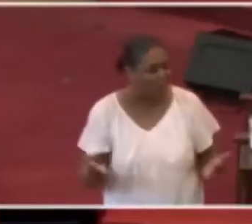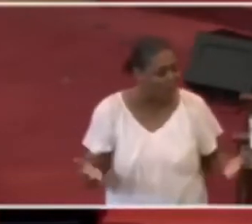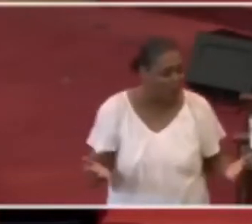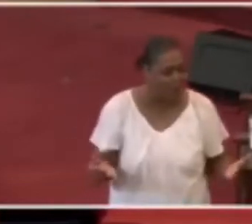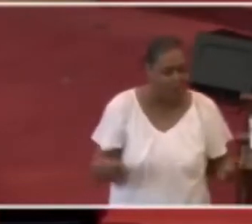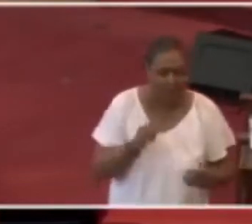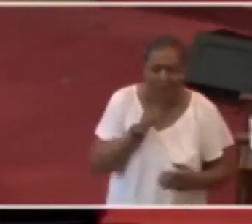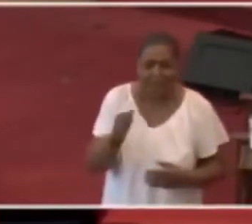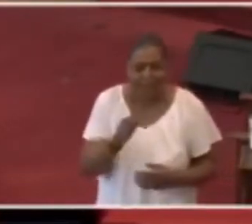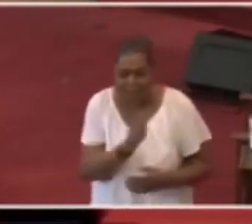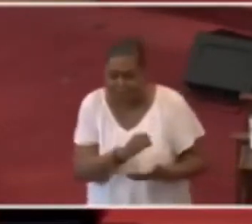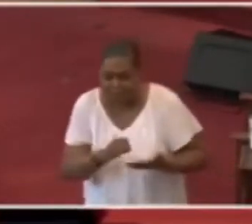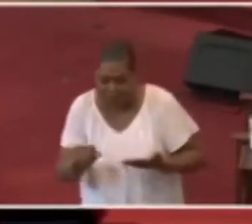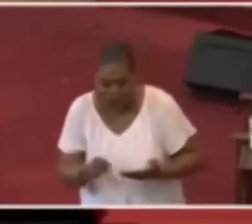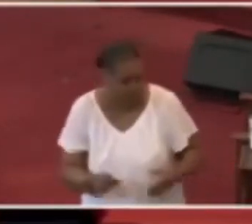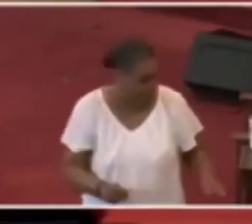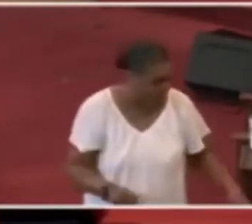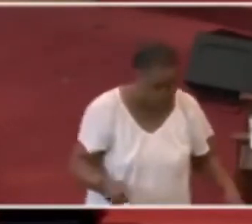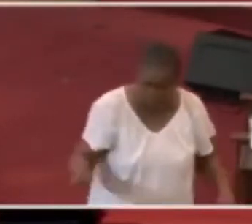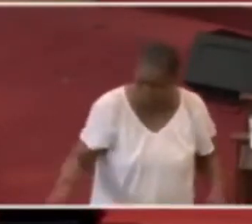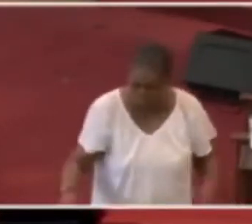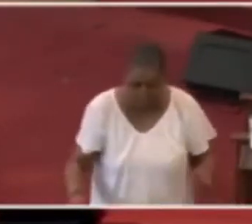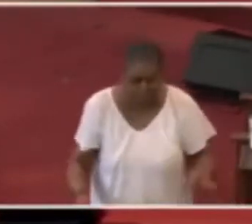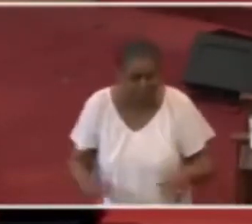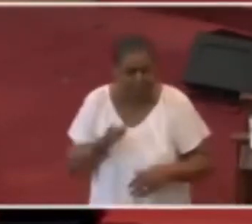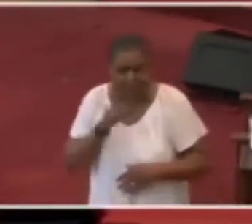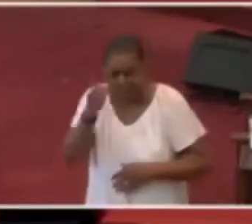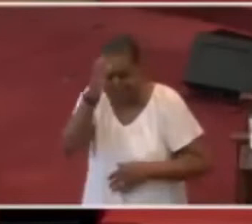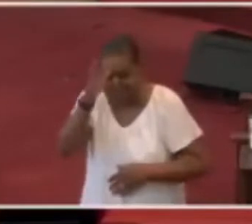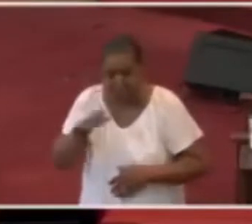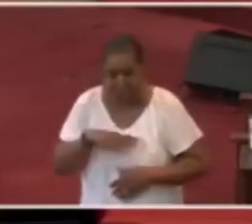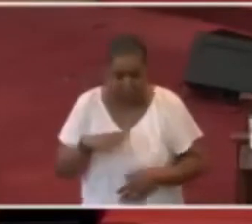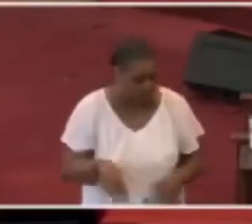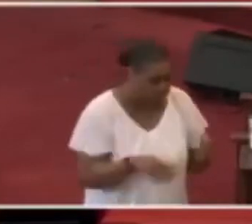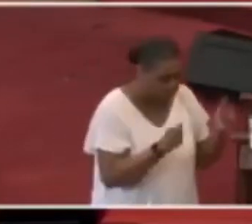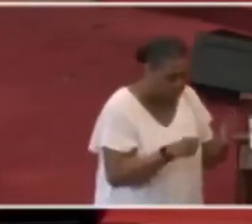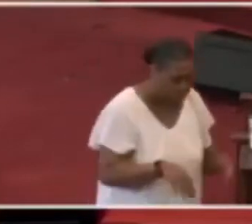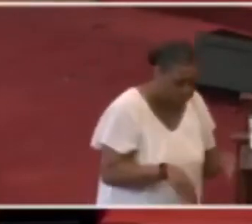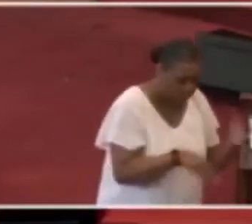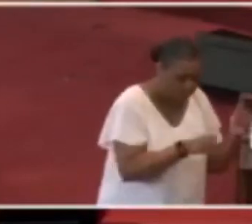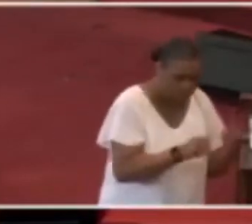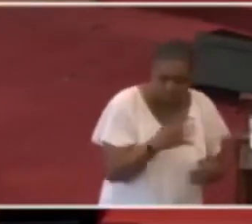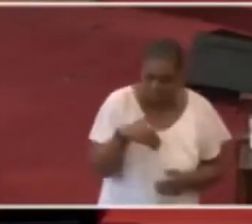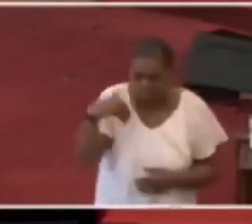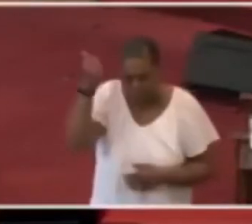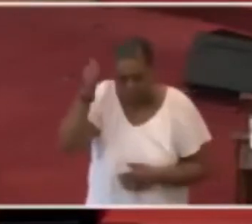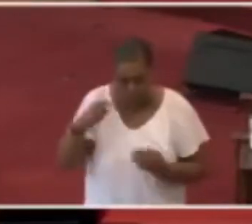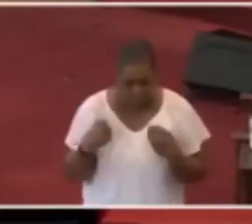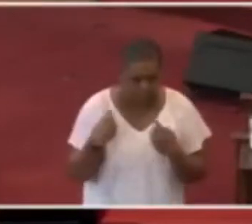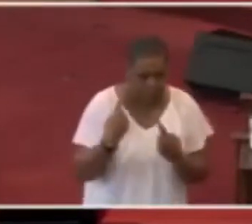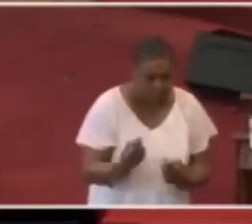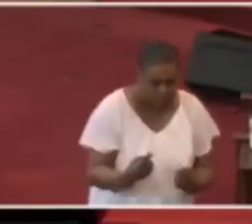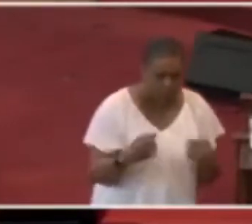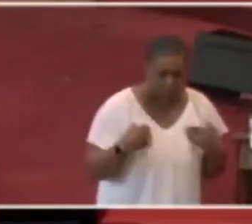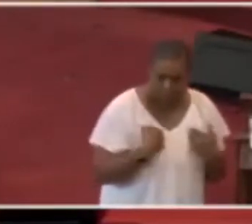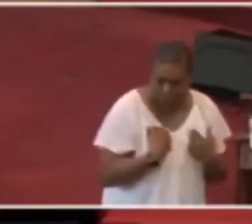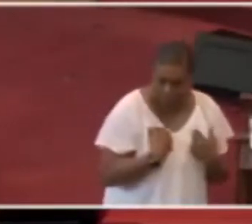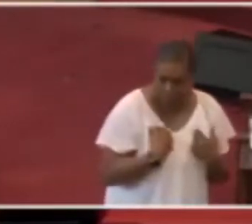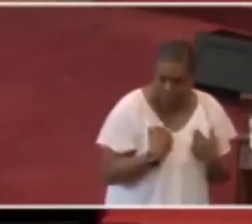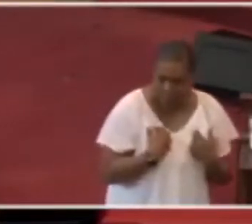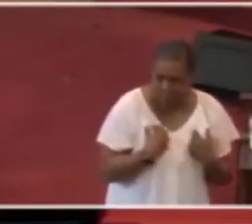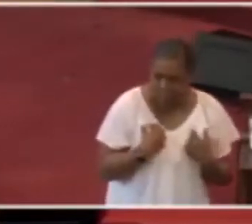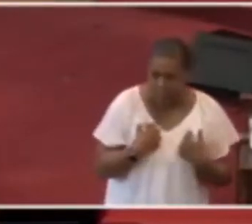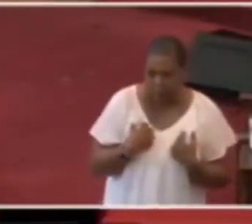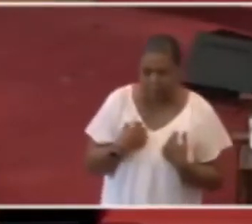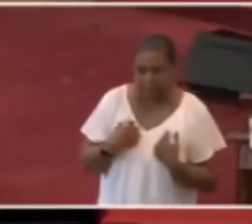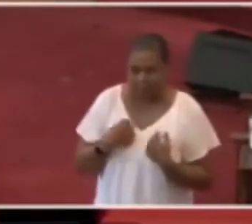the stones being dropped one by one. It is not the men each walking away from the oldest to the youngest. The tension